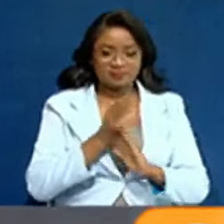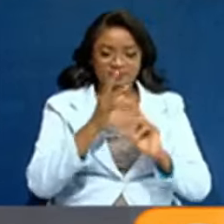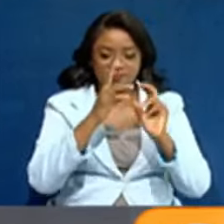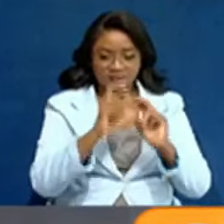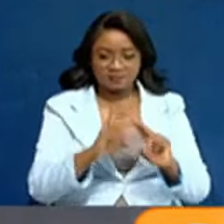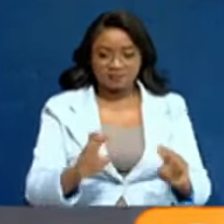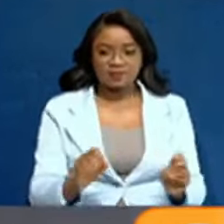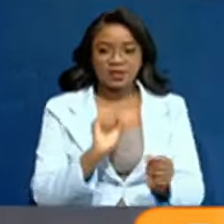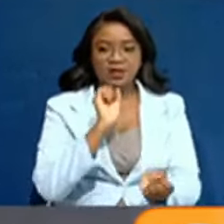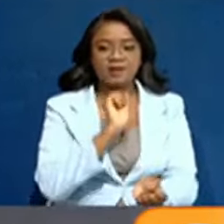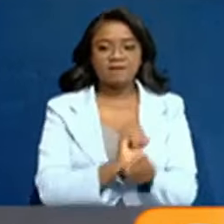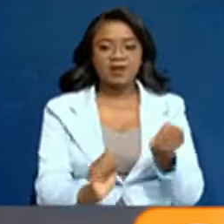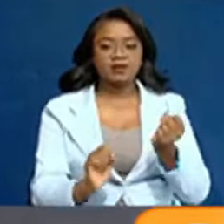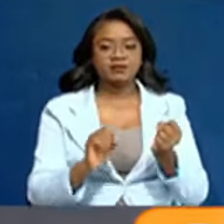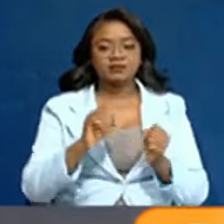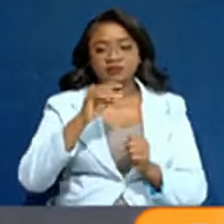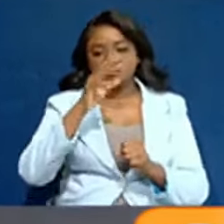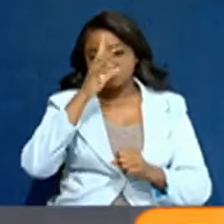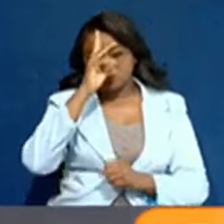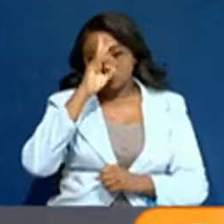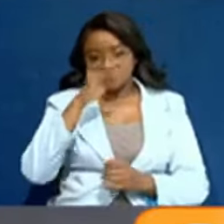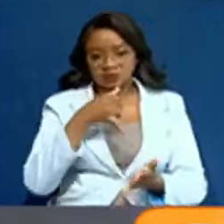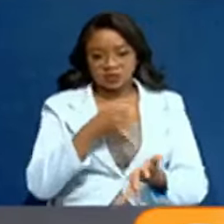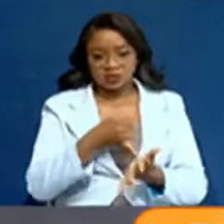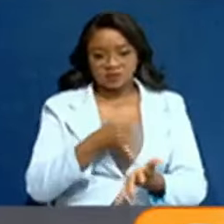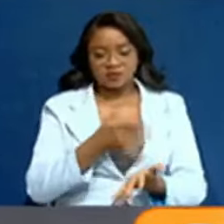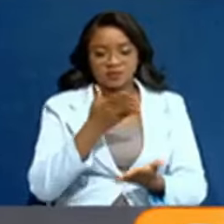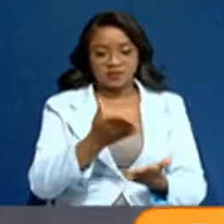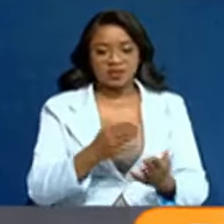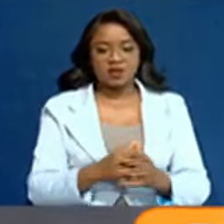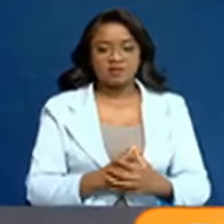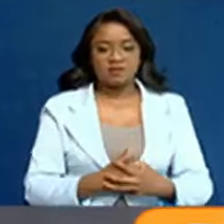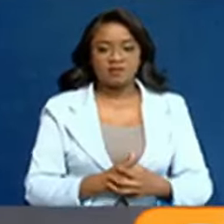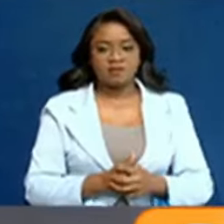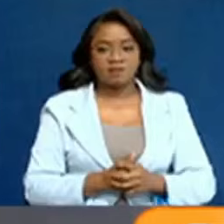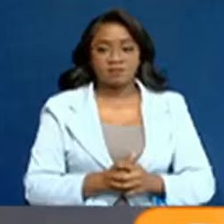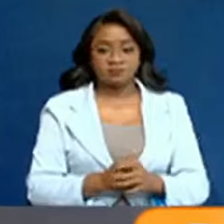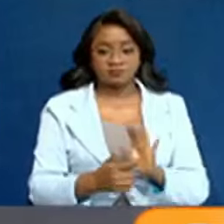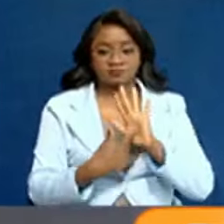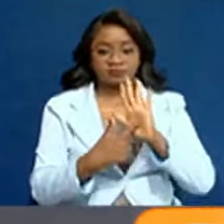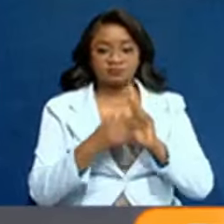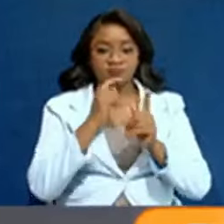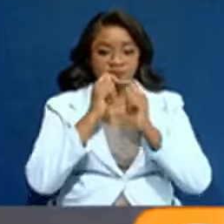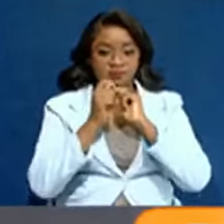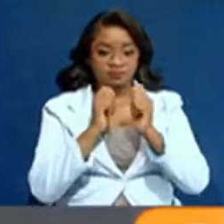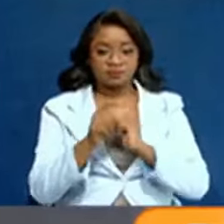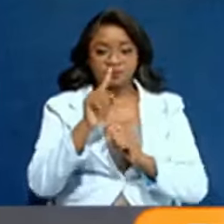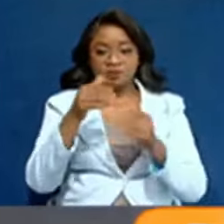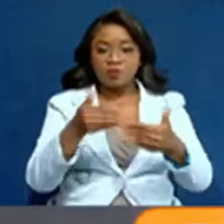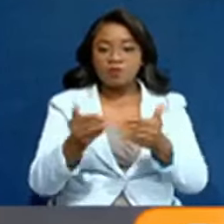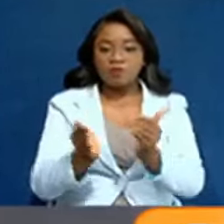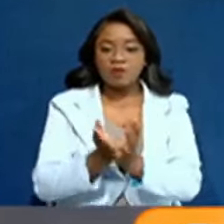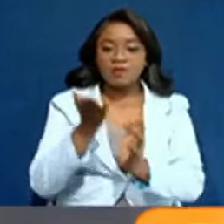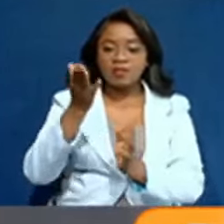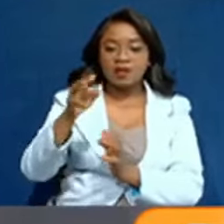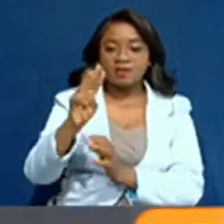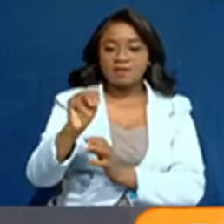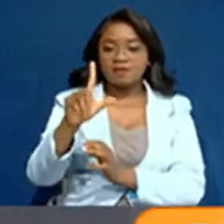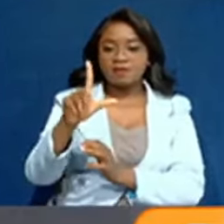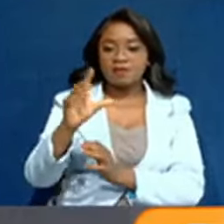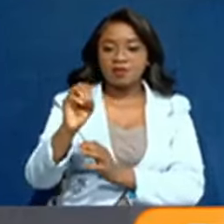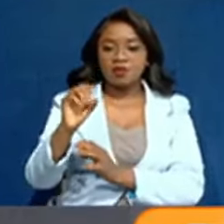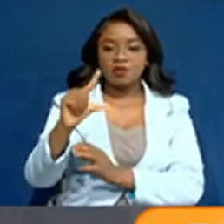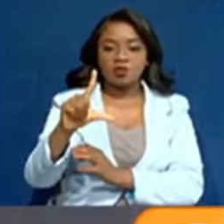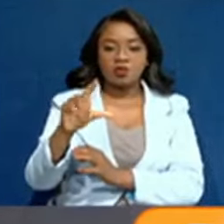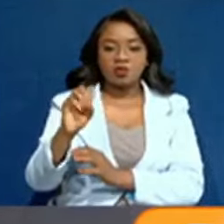to account the officers responsible. Brenda Wanga spoke to one such family from Mulolongo whose son was shot in the